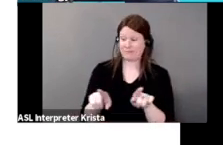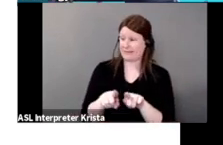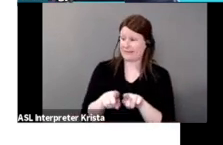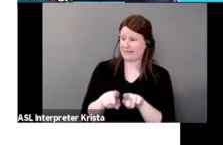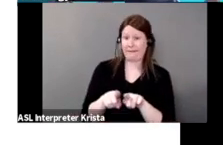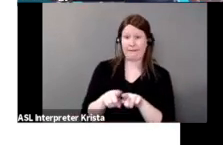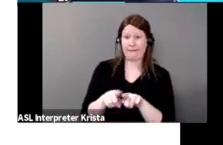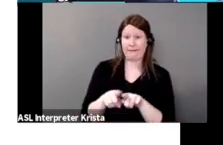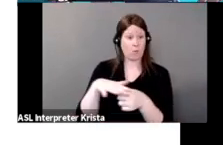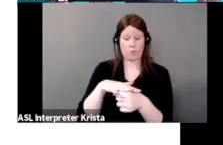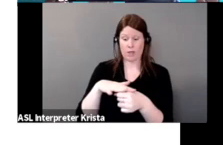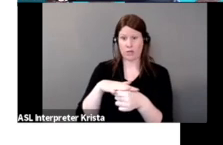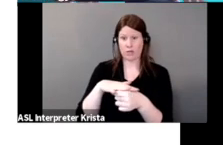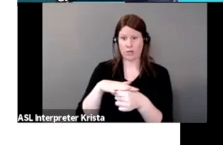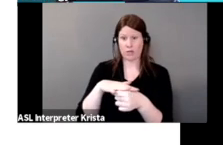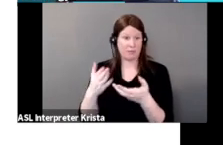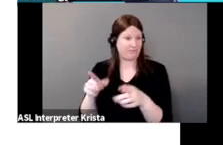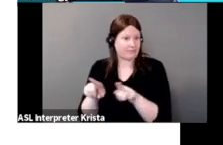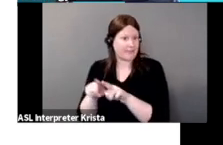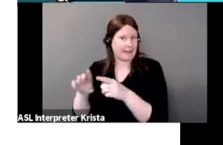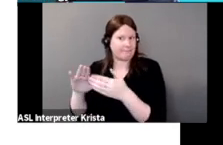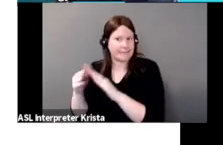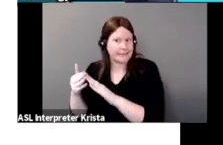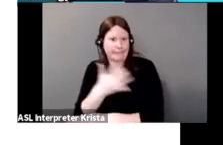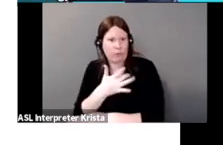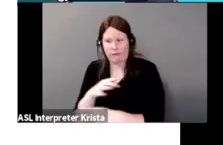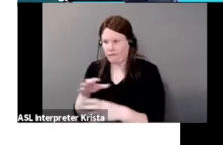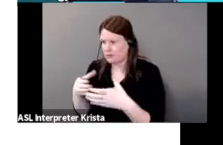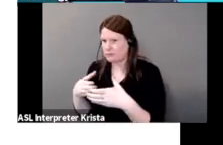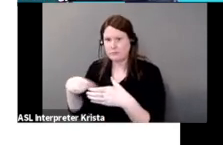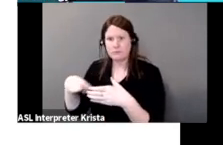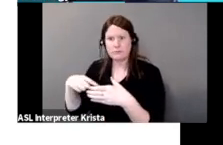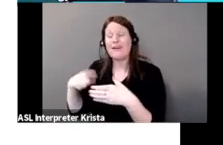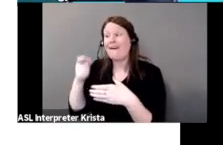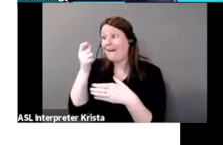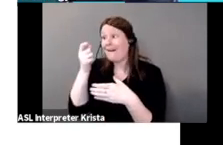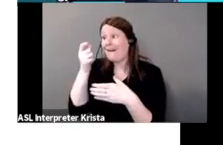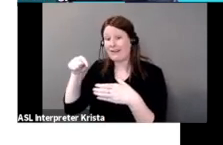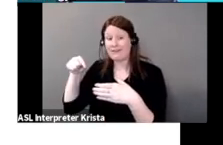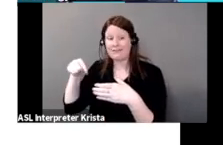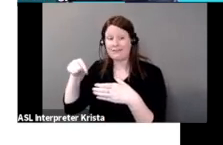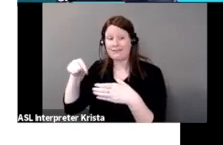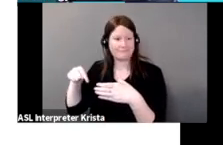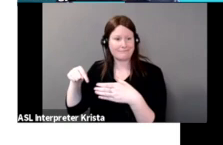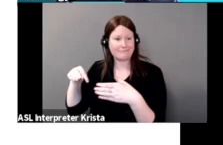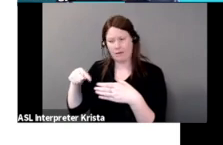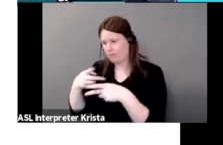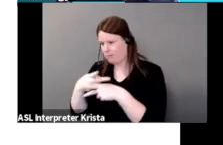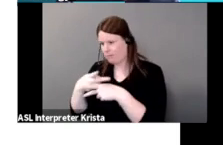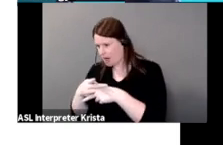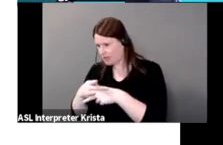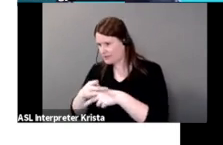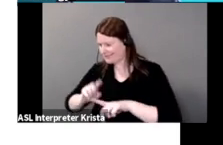if they have a very, very different set of products and